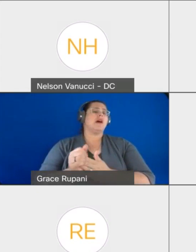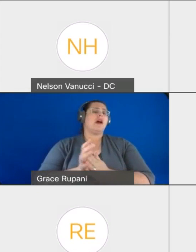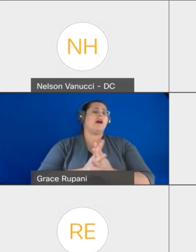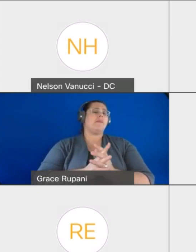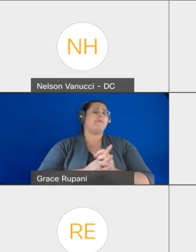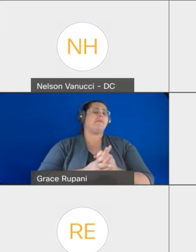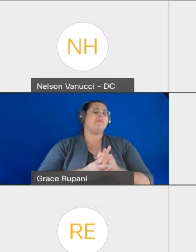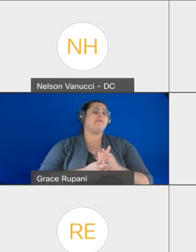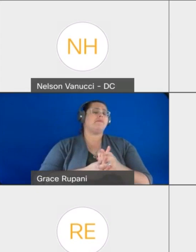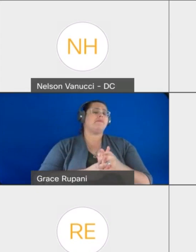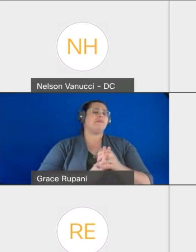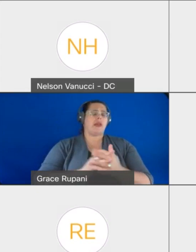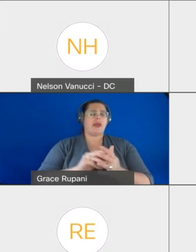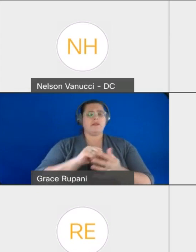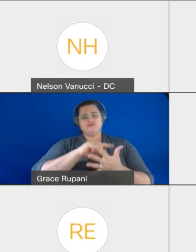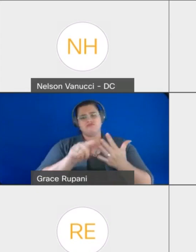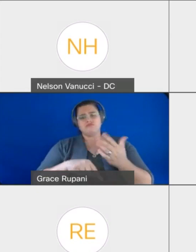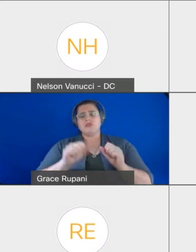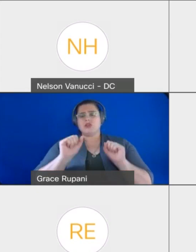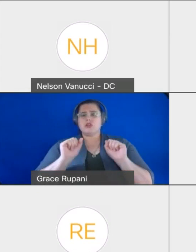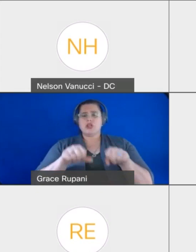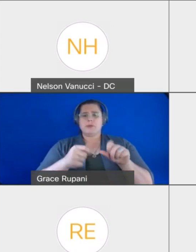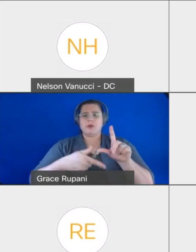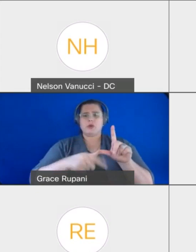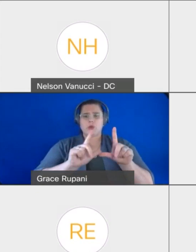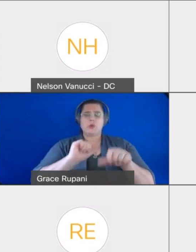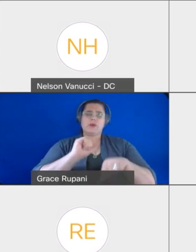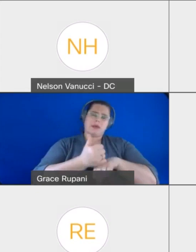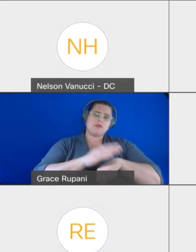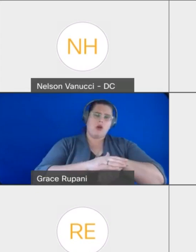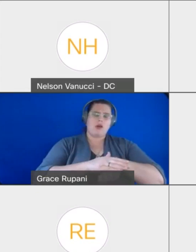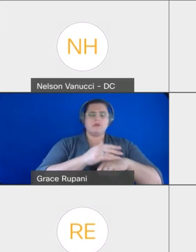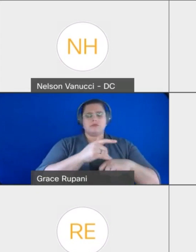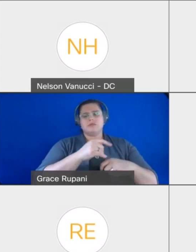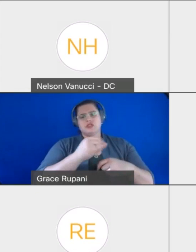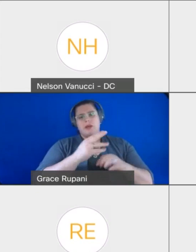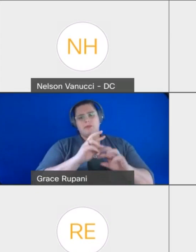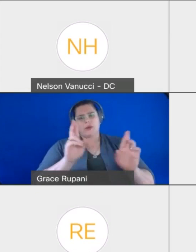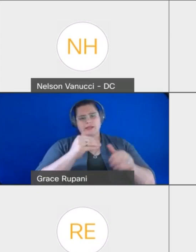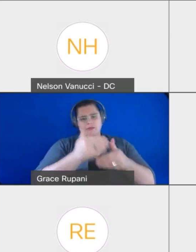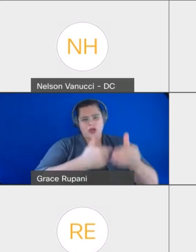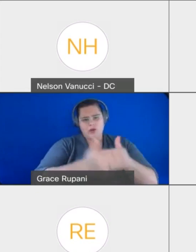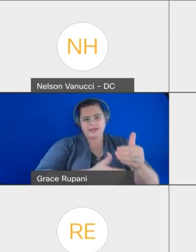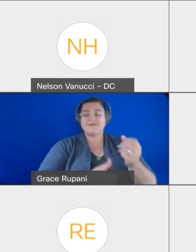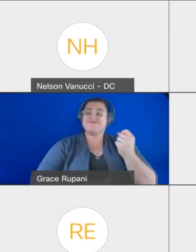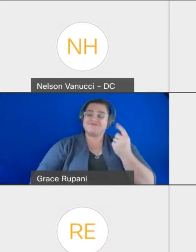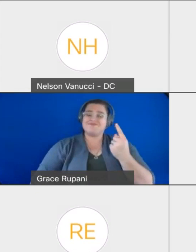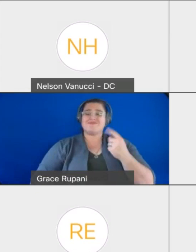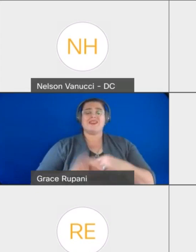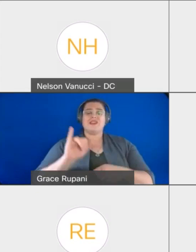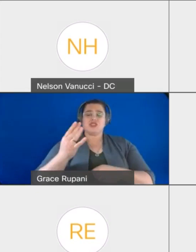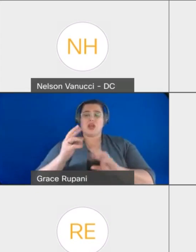and those can be renewed based on a person's progress in job readiness. Job readiness, like employment